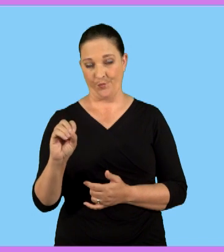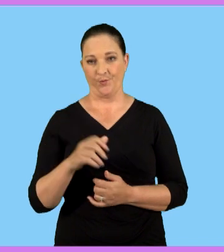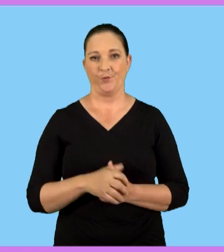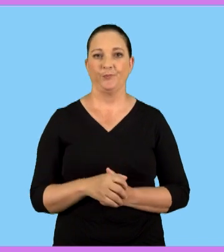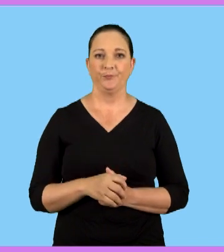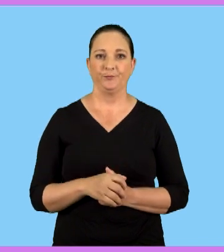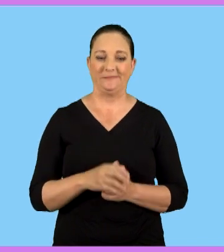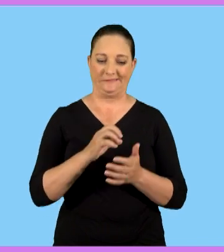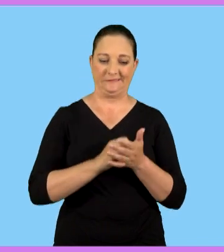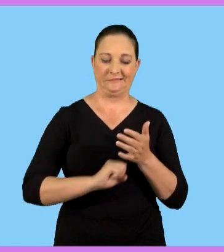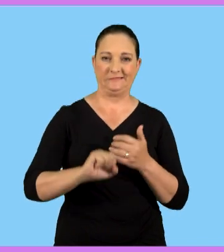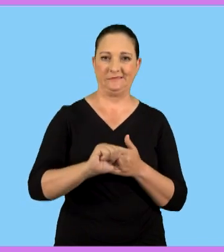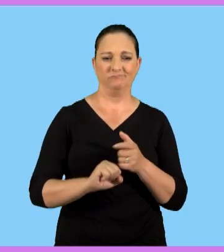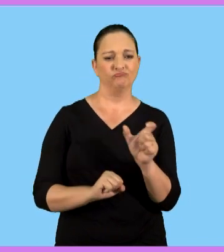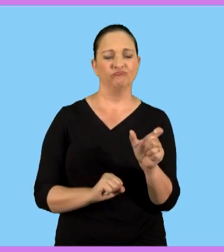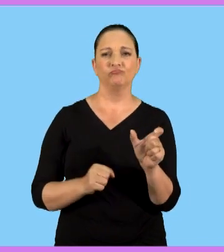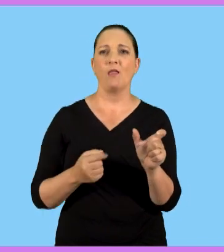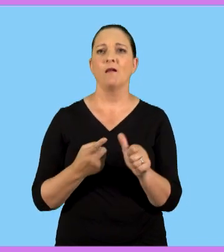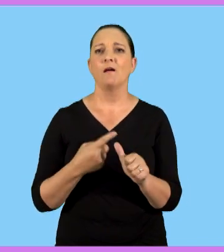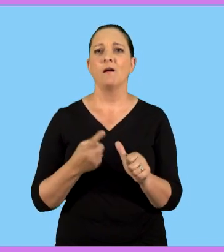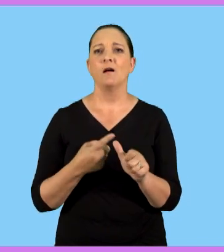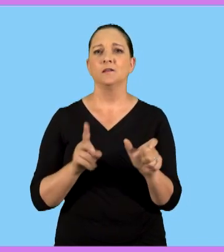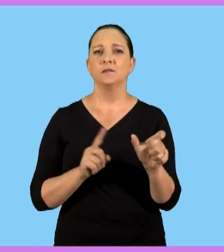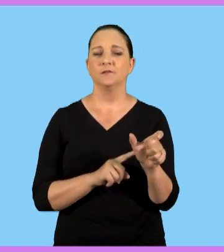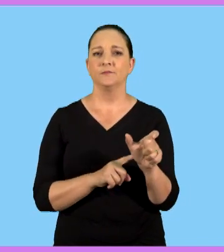16,070 Rand. Here we get